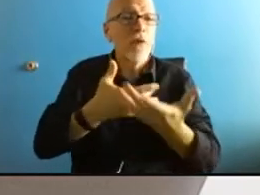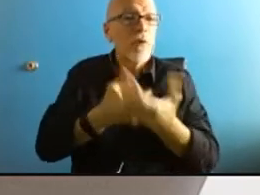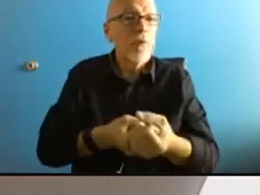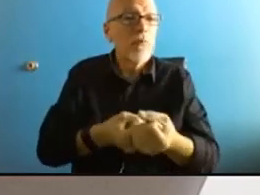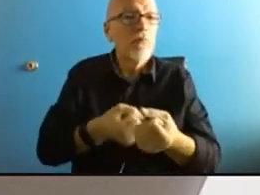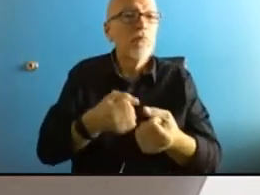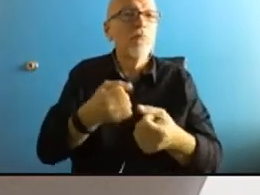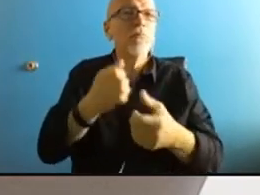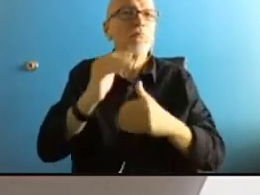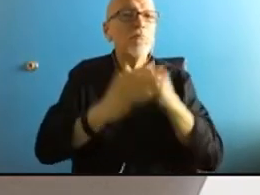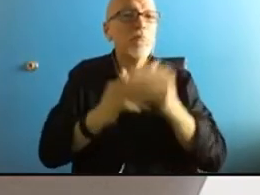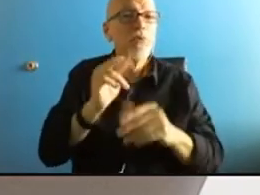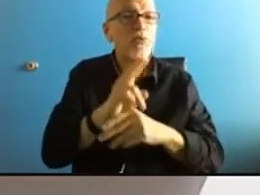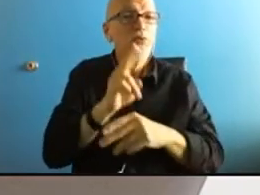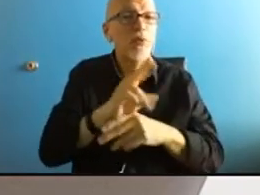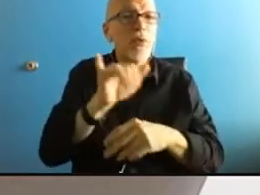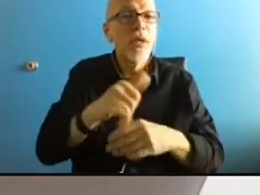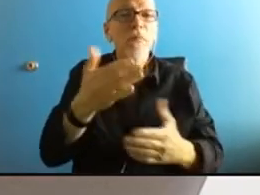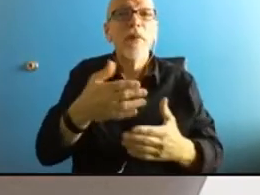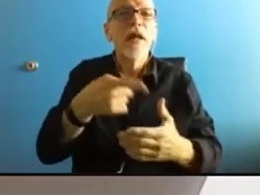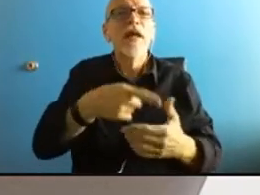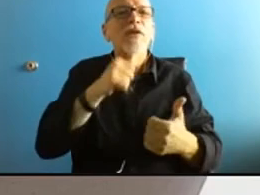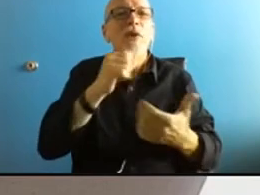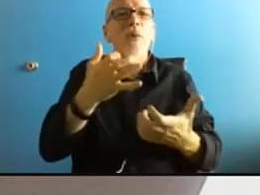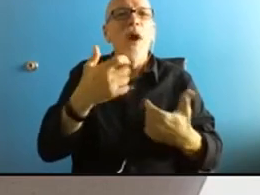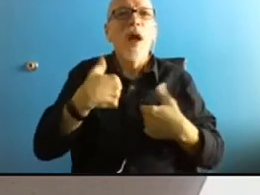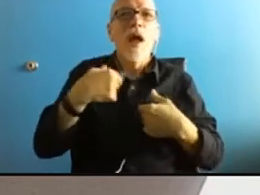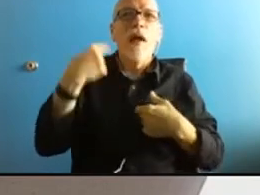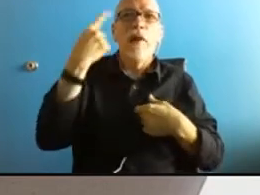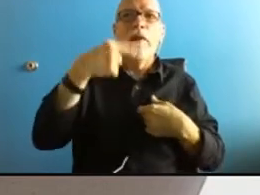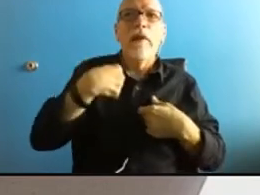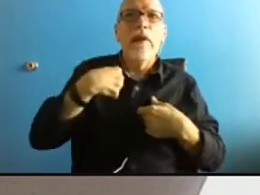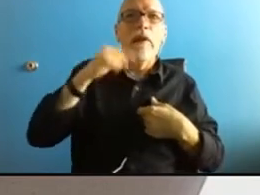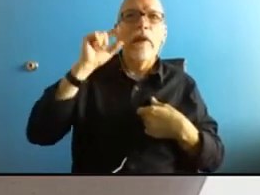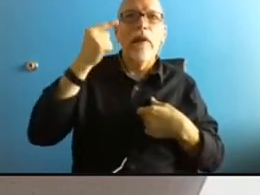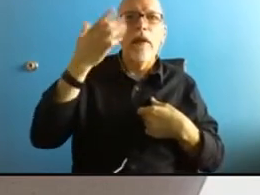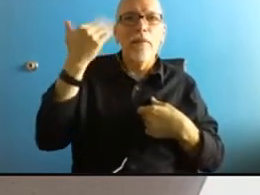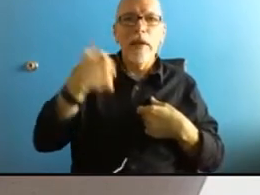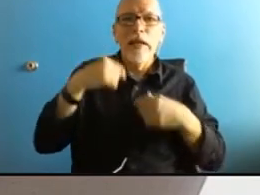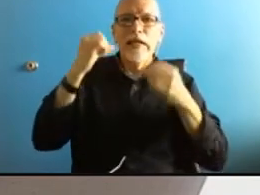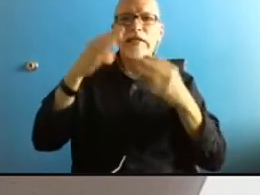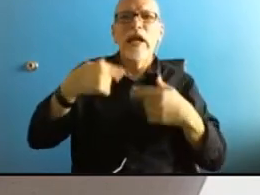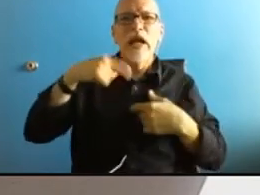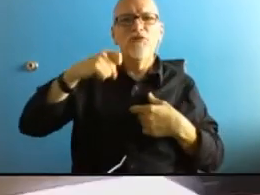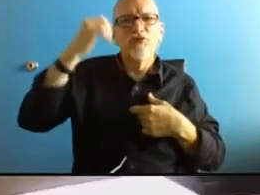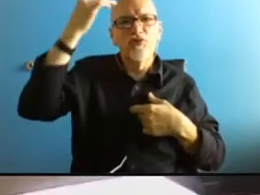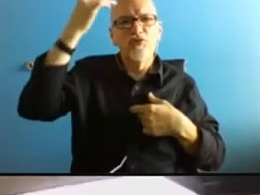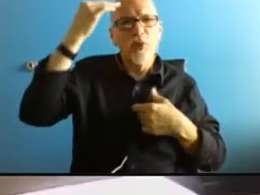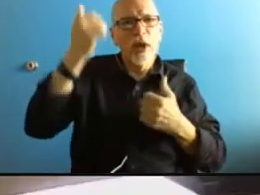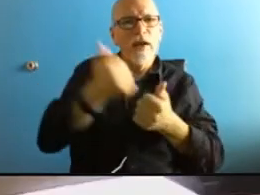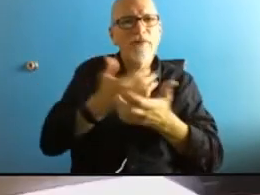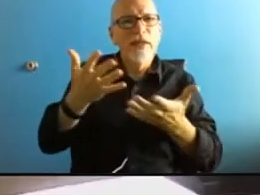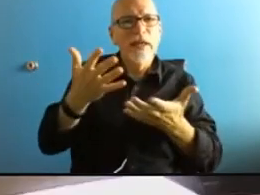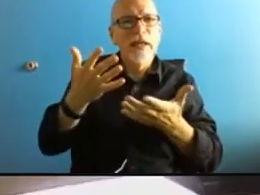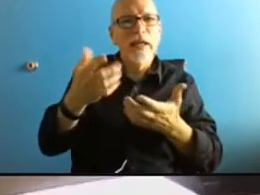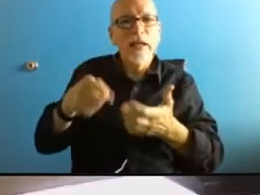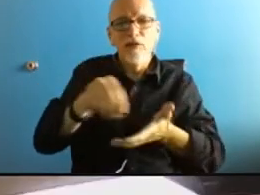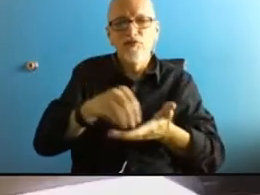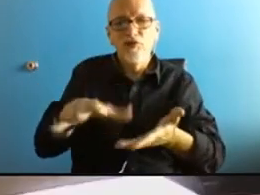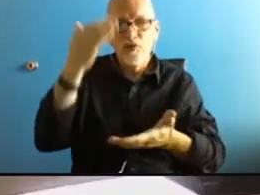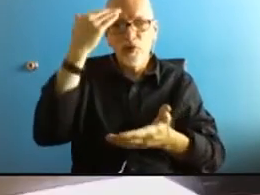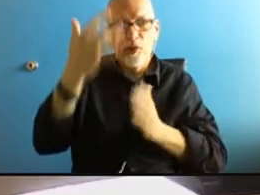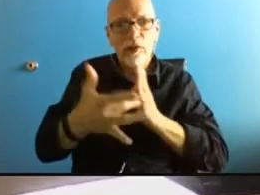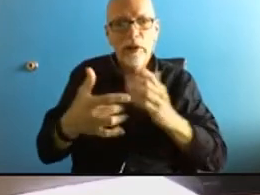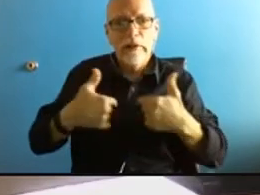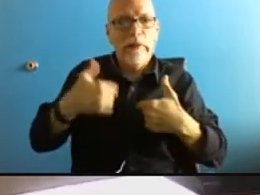don't want to be the person that is not the smartest person in the classroom because they're the teacher. They want to have everything, an answer to